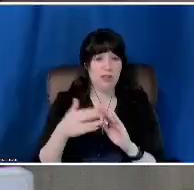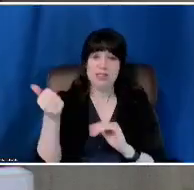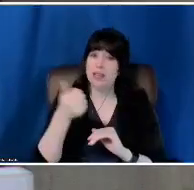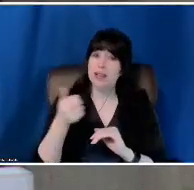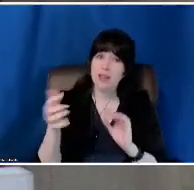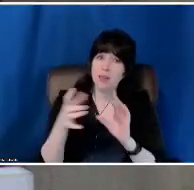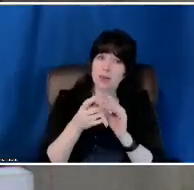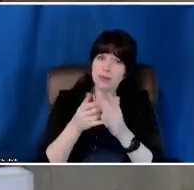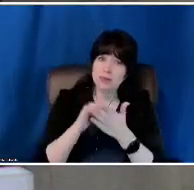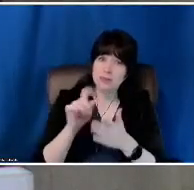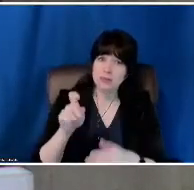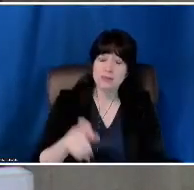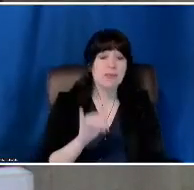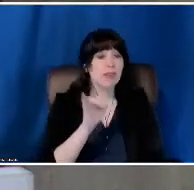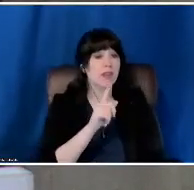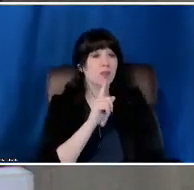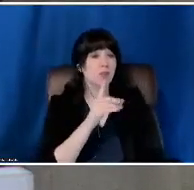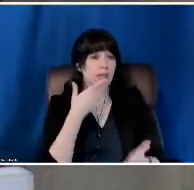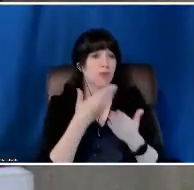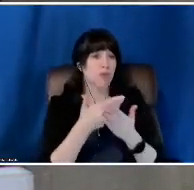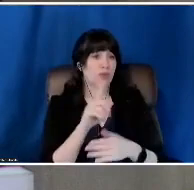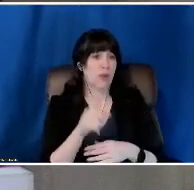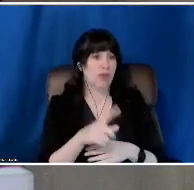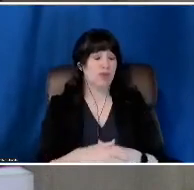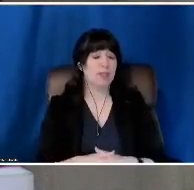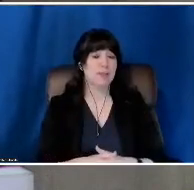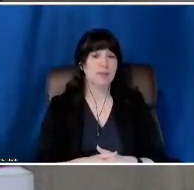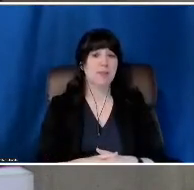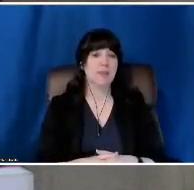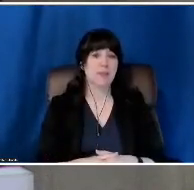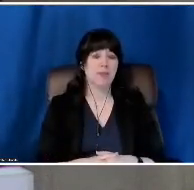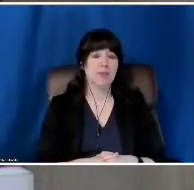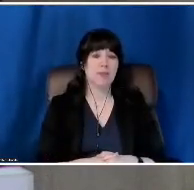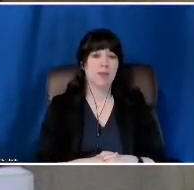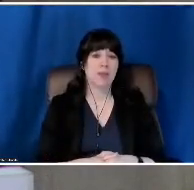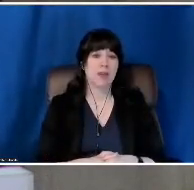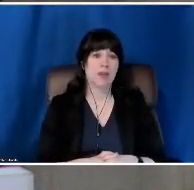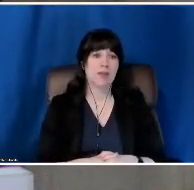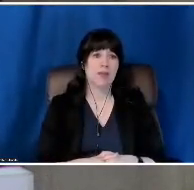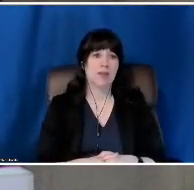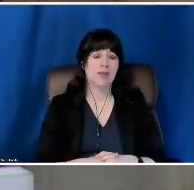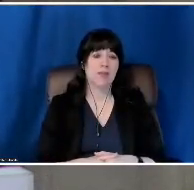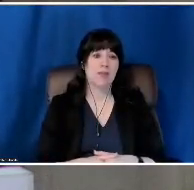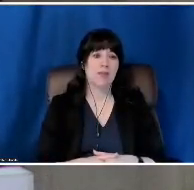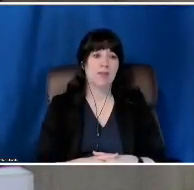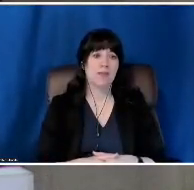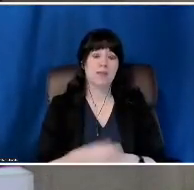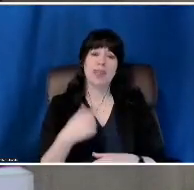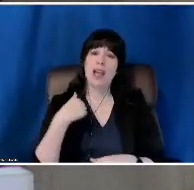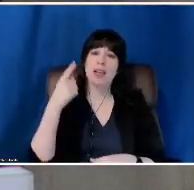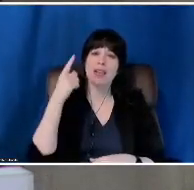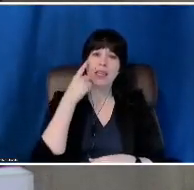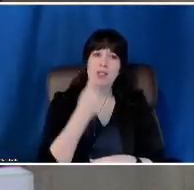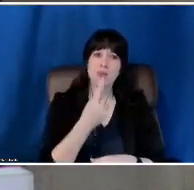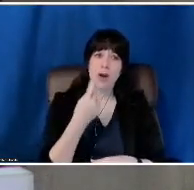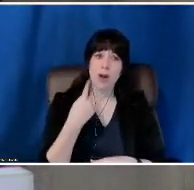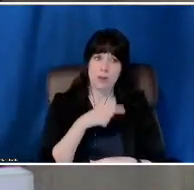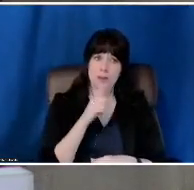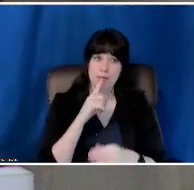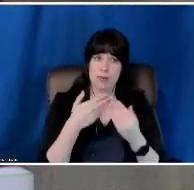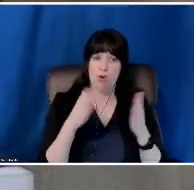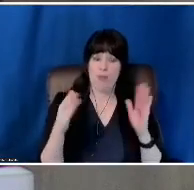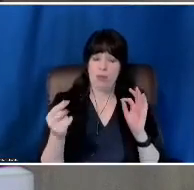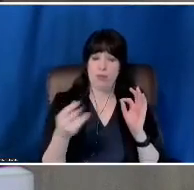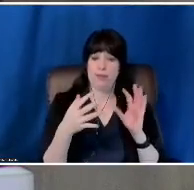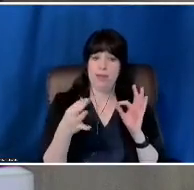That's a really good question. I think it's one where we'd be really open to feedback of